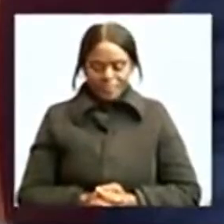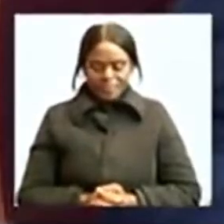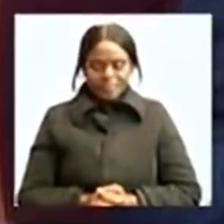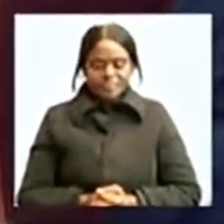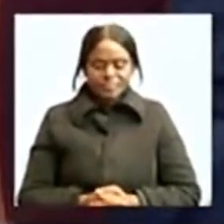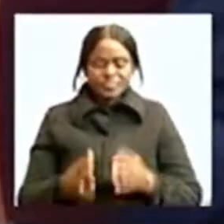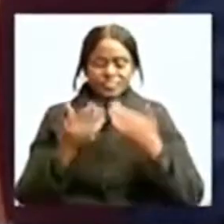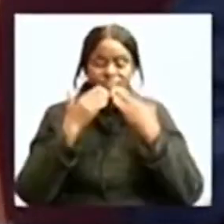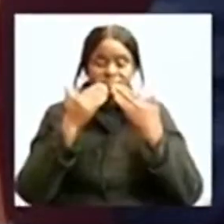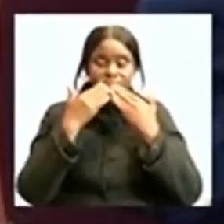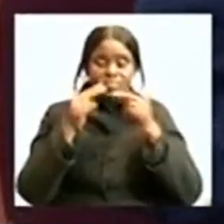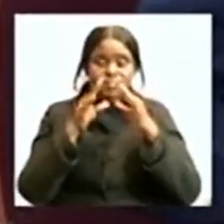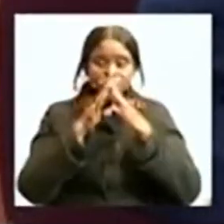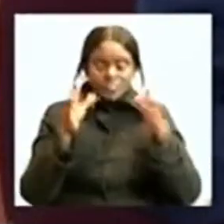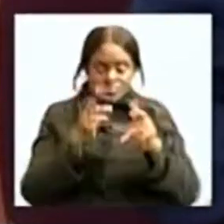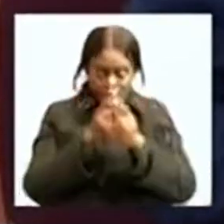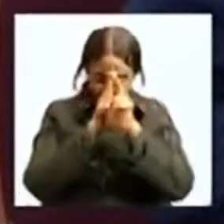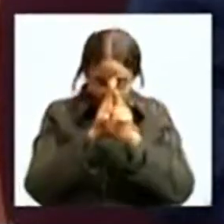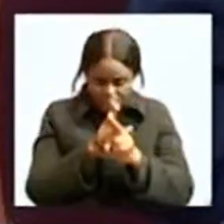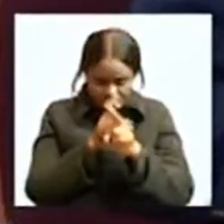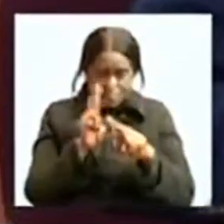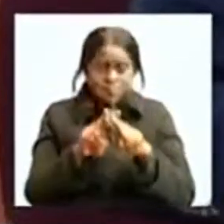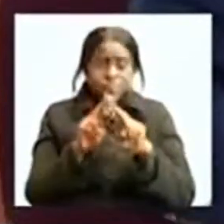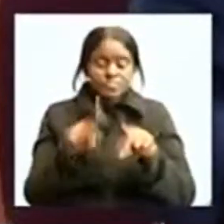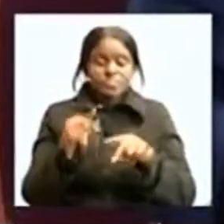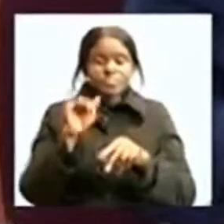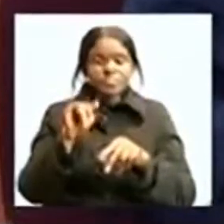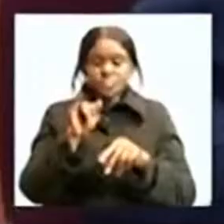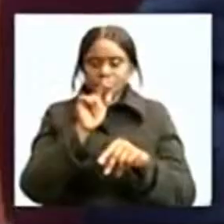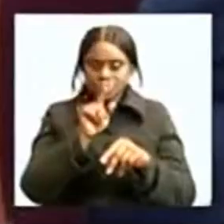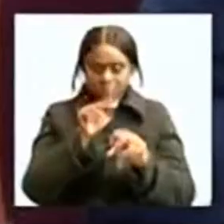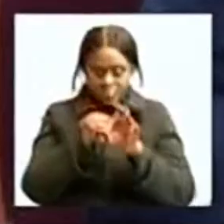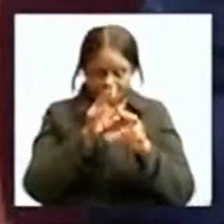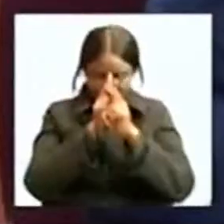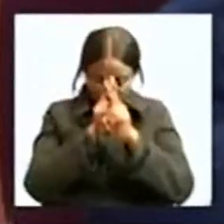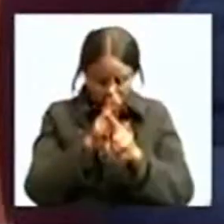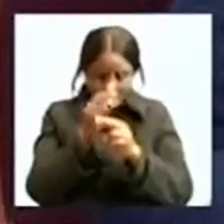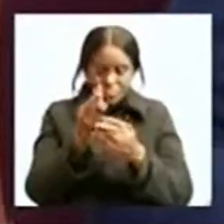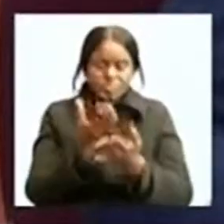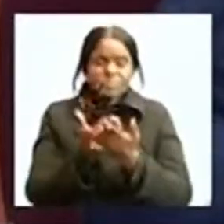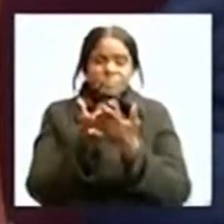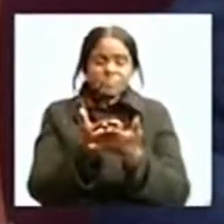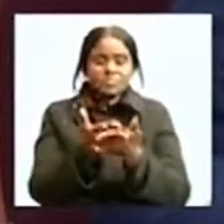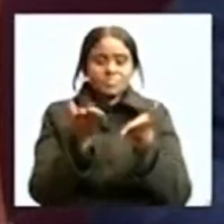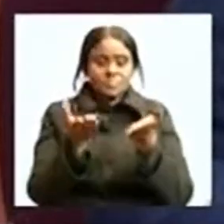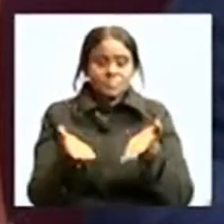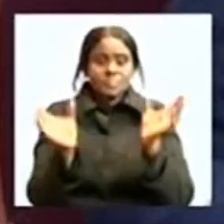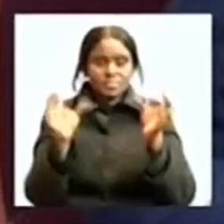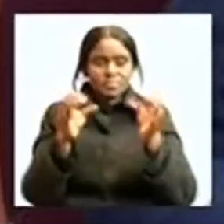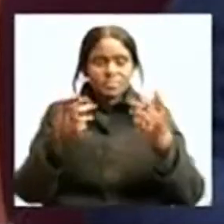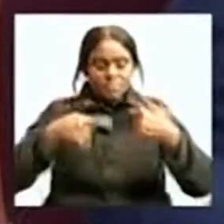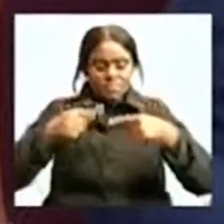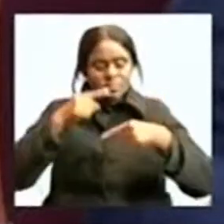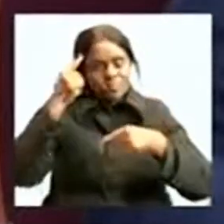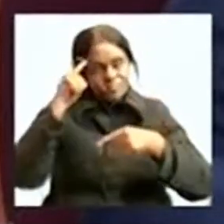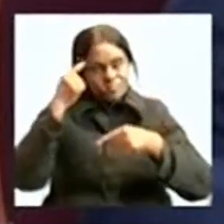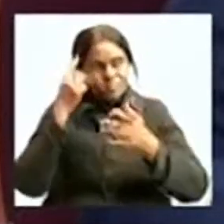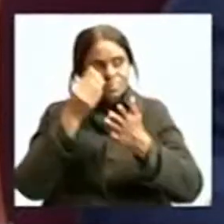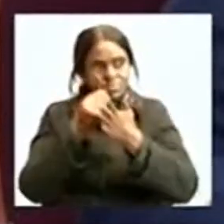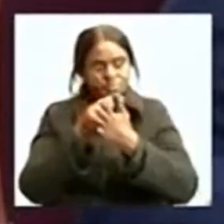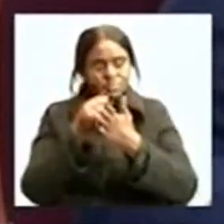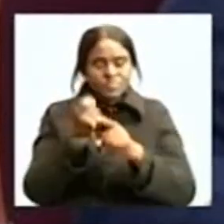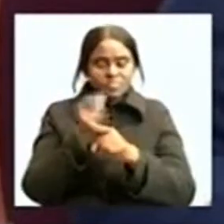Thank you very much, Honorable Chair. In respect of the submission to the Committee of Local Government Accounts by